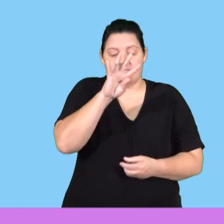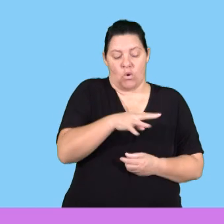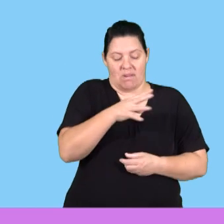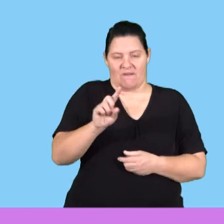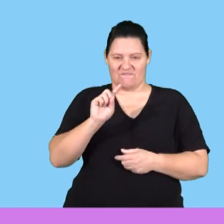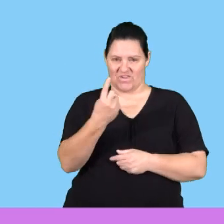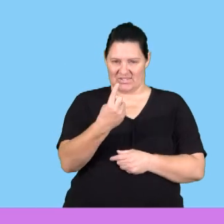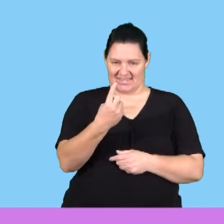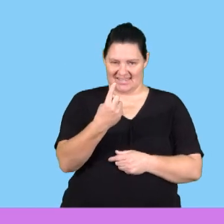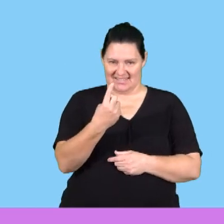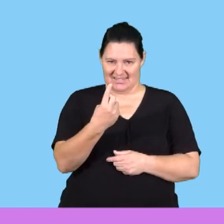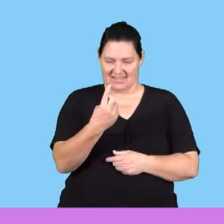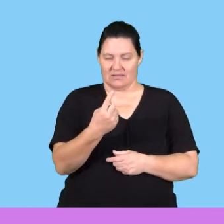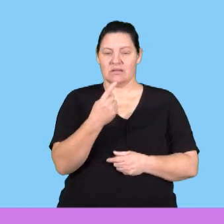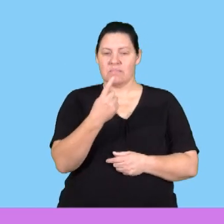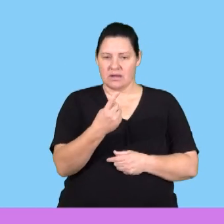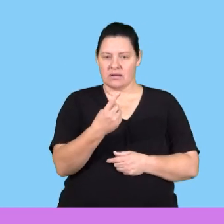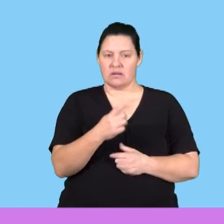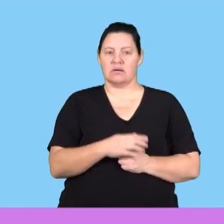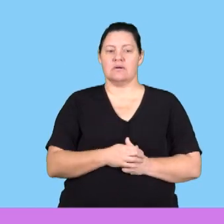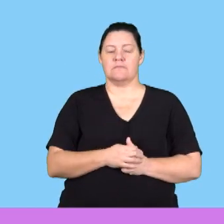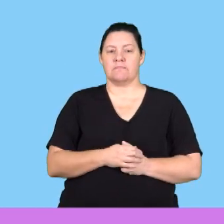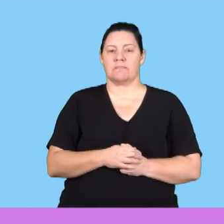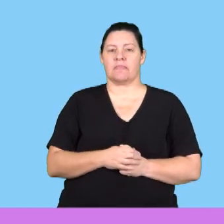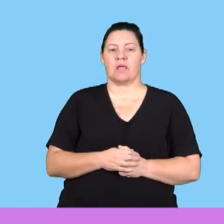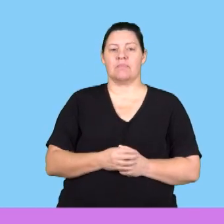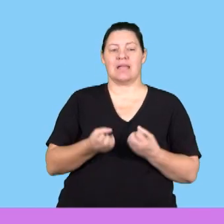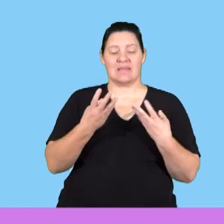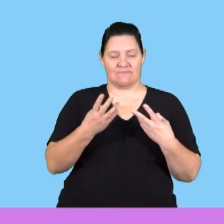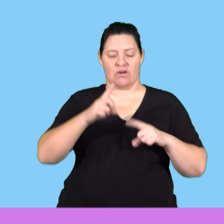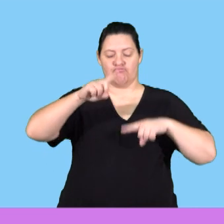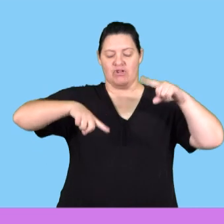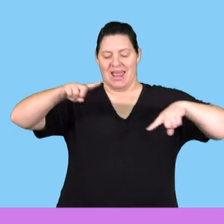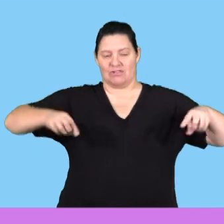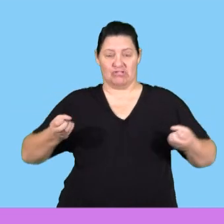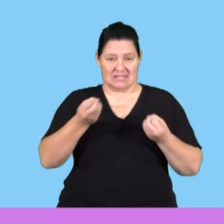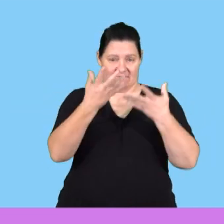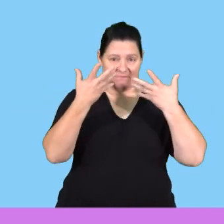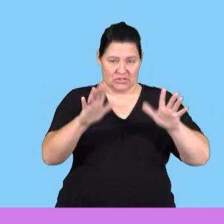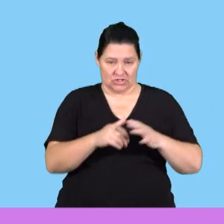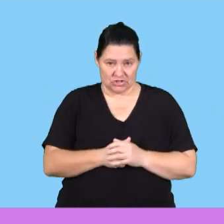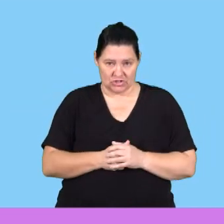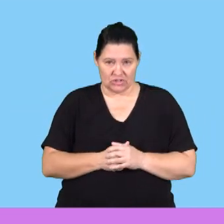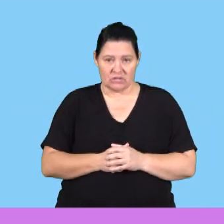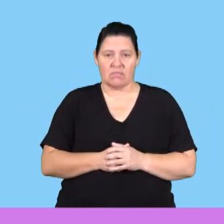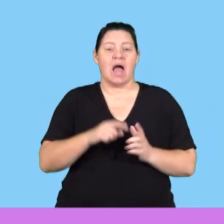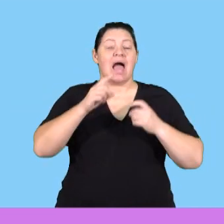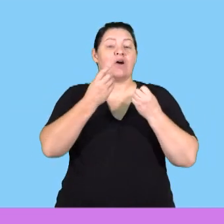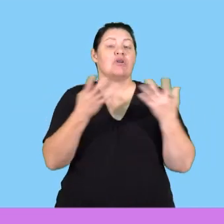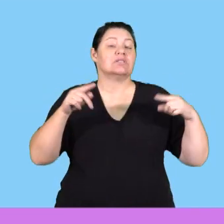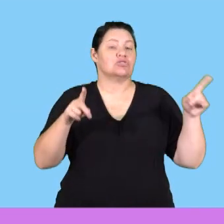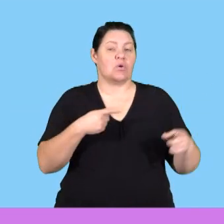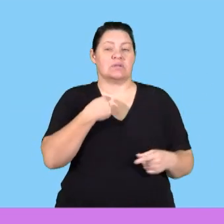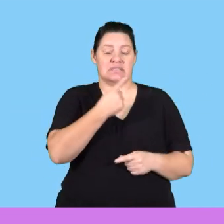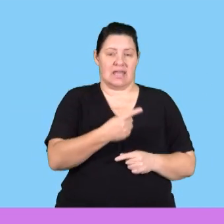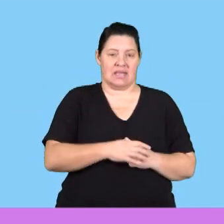with the formula first. Now, in this case, what is our hint here? We gave you the range. Okay? So how do I calculate